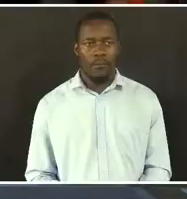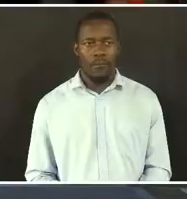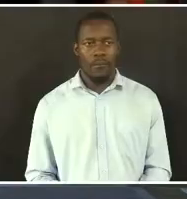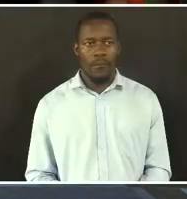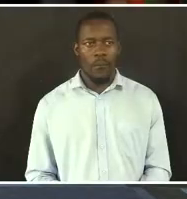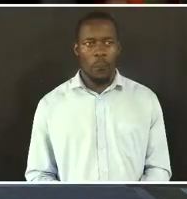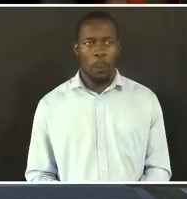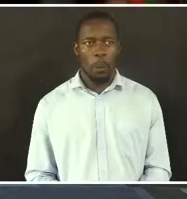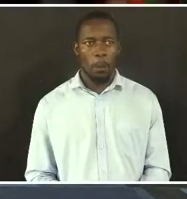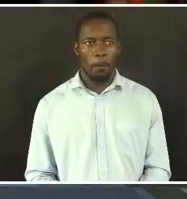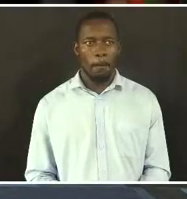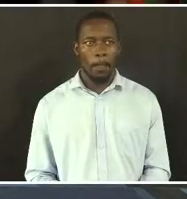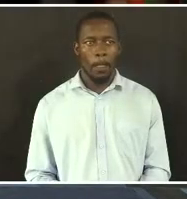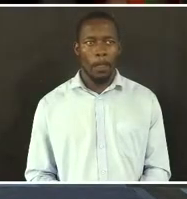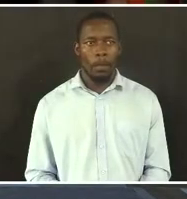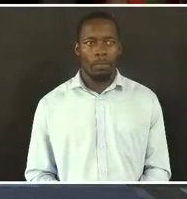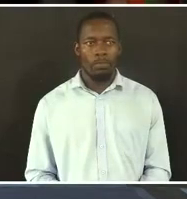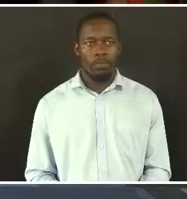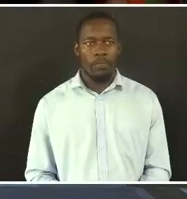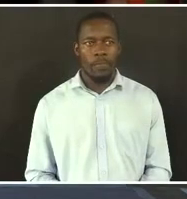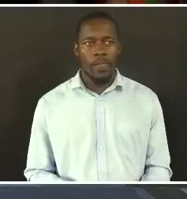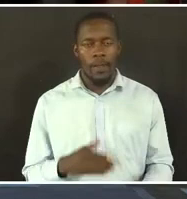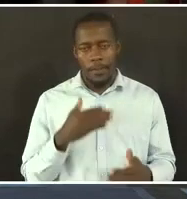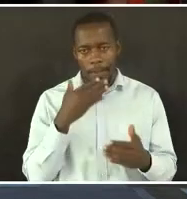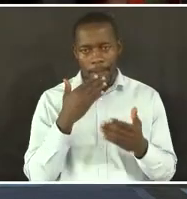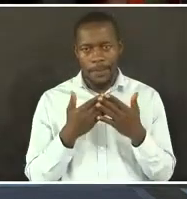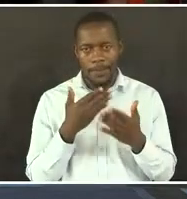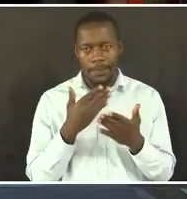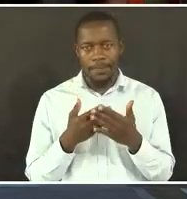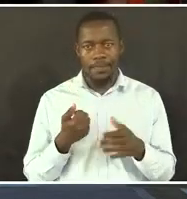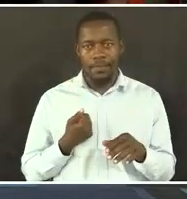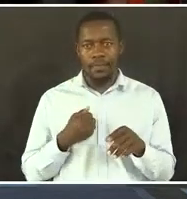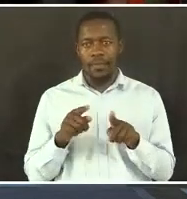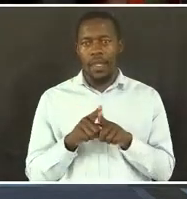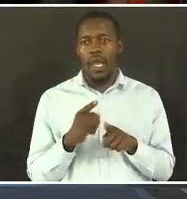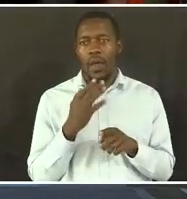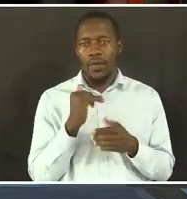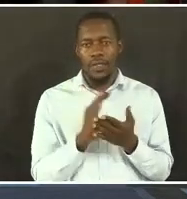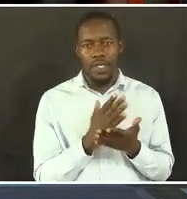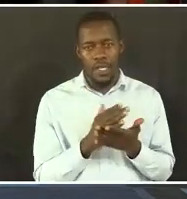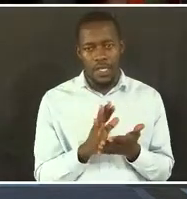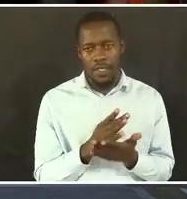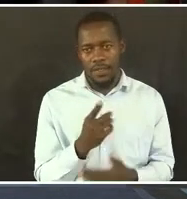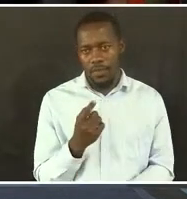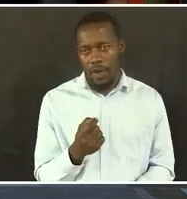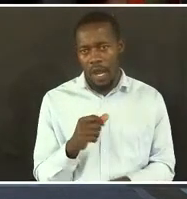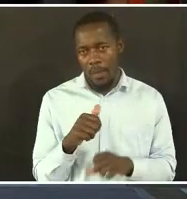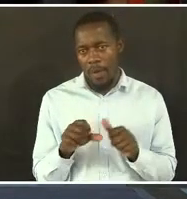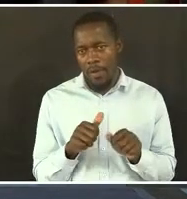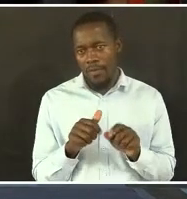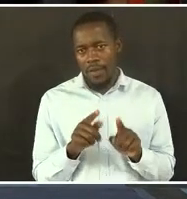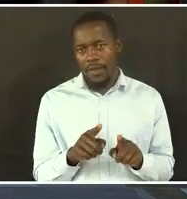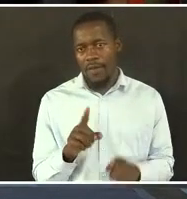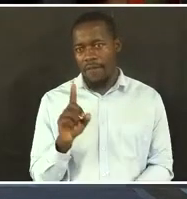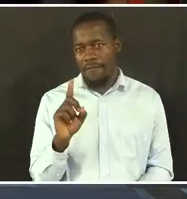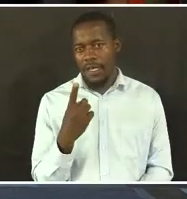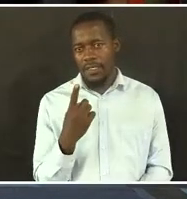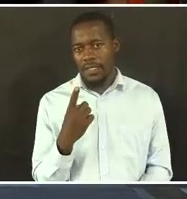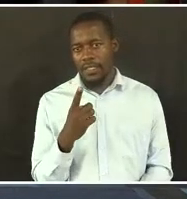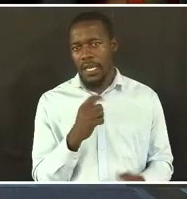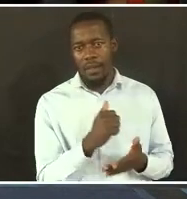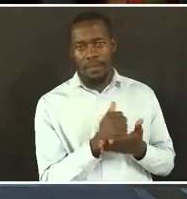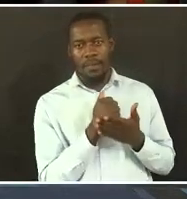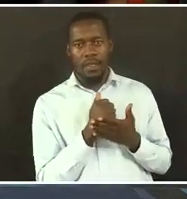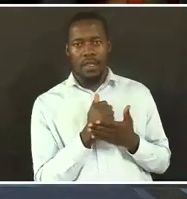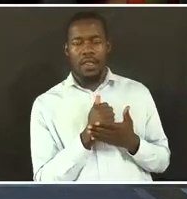I want to share briefly even from what Elder Okal said. In counseling, it's called first aid.